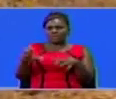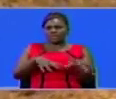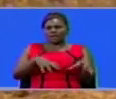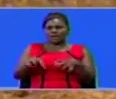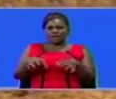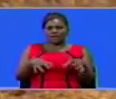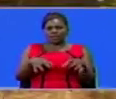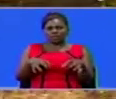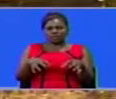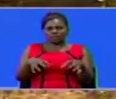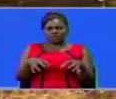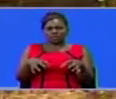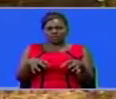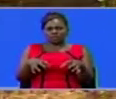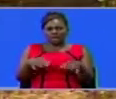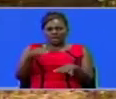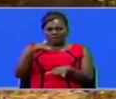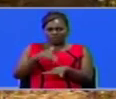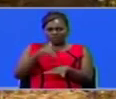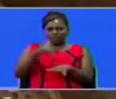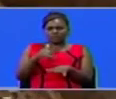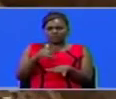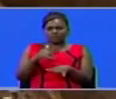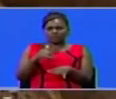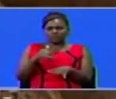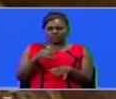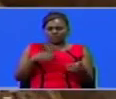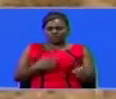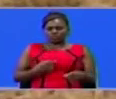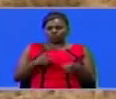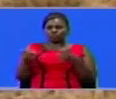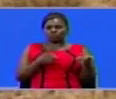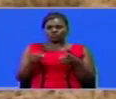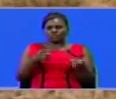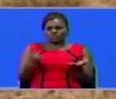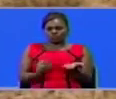carcasses litter the once attractive and much sought after tourist destinations.